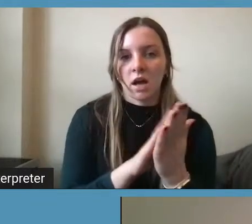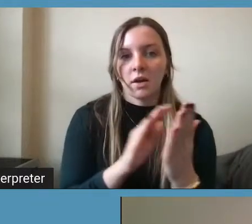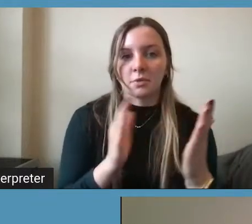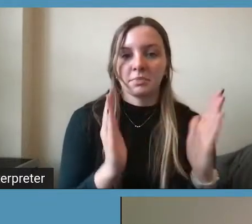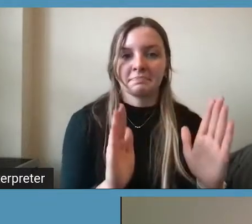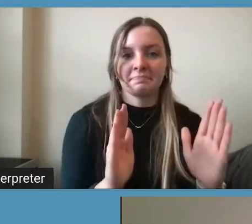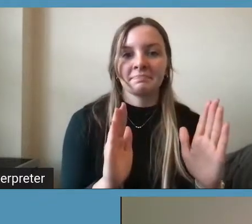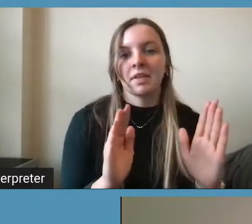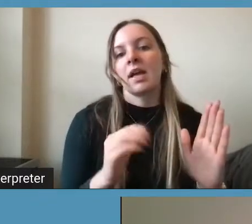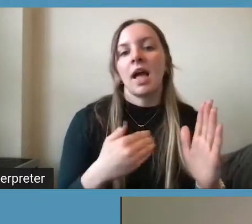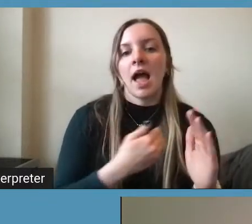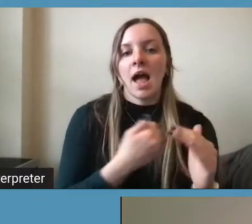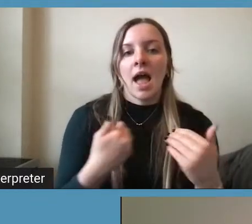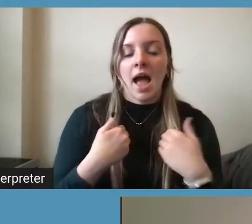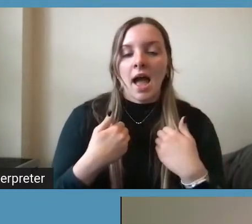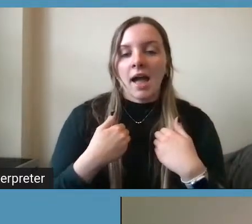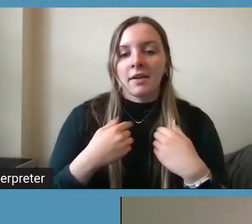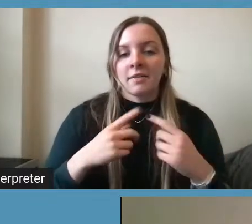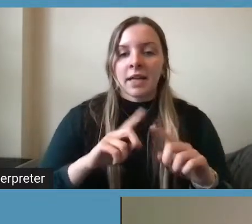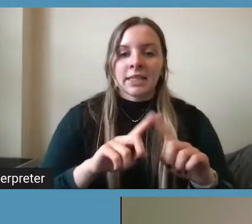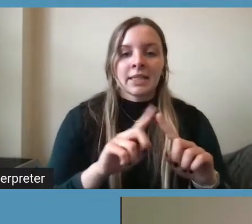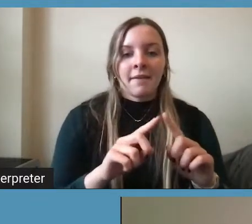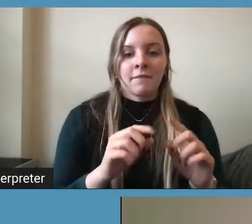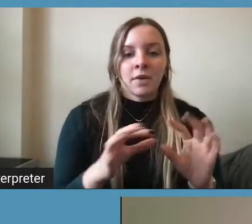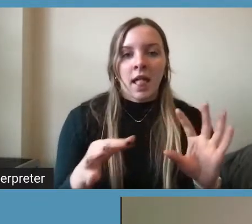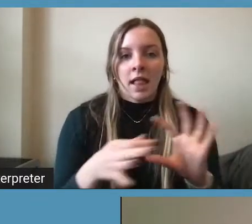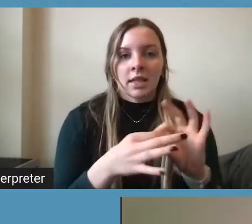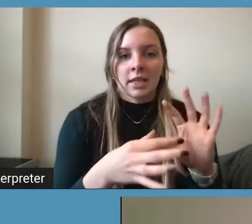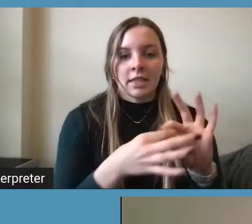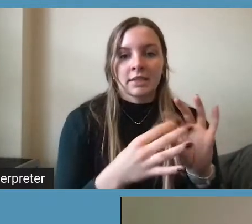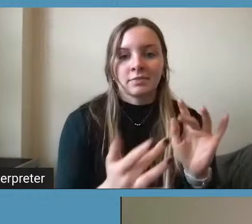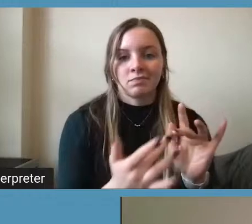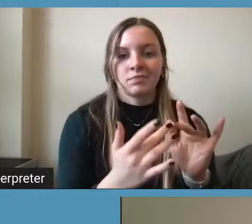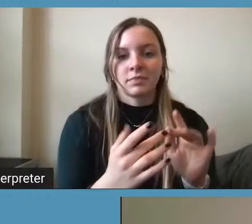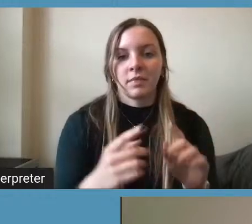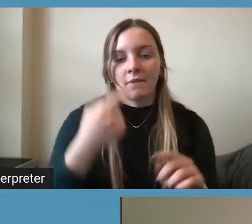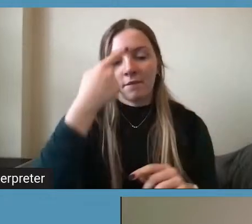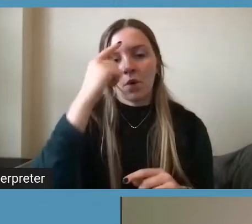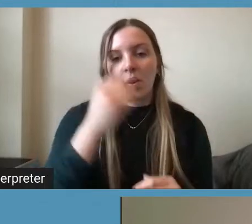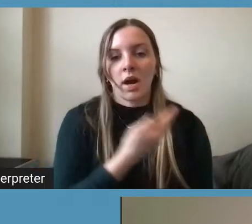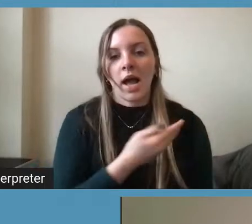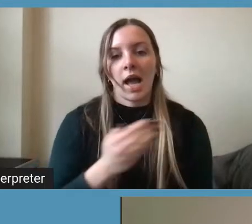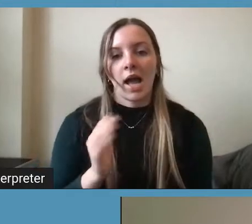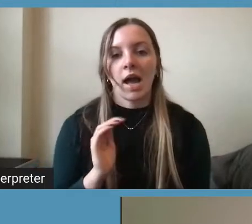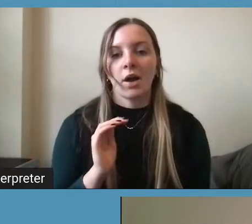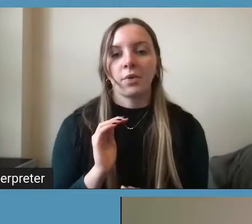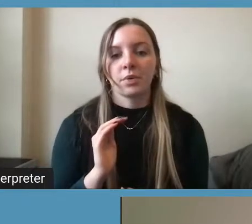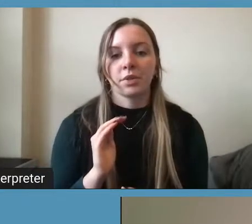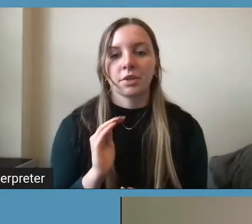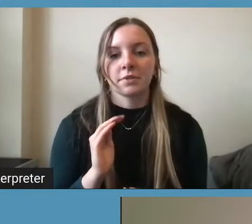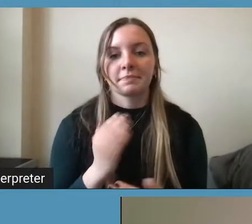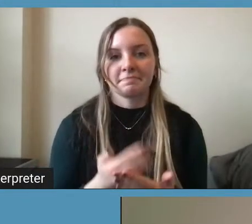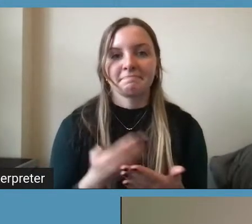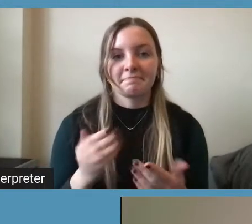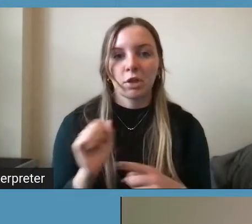just links for different kinds of resources. So we have a technology area of our website.